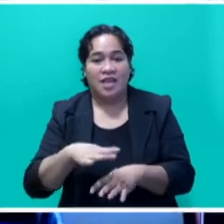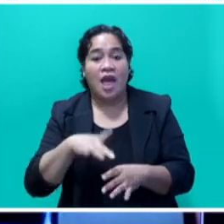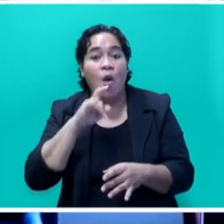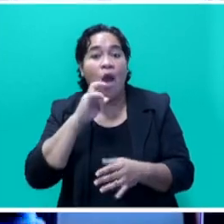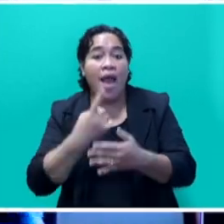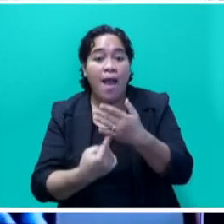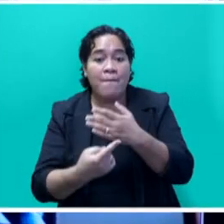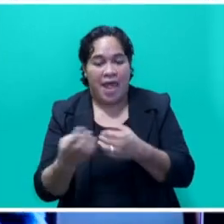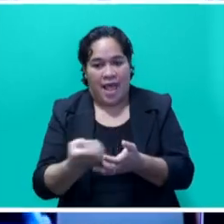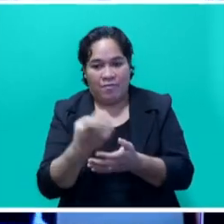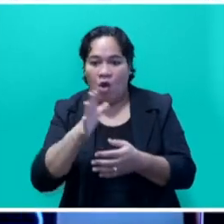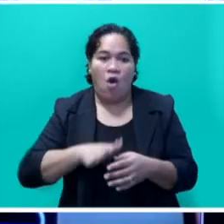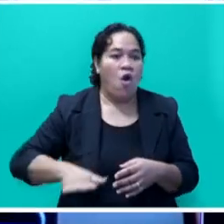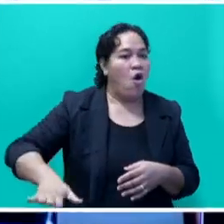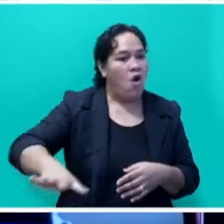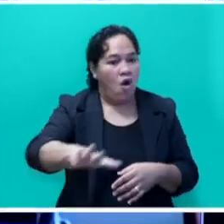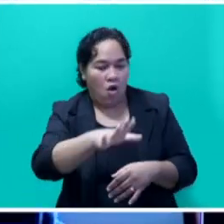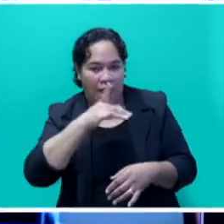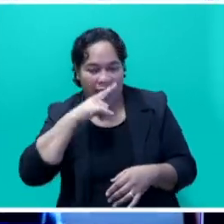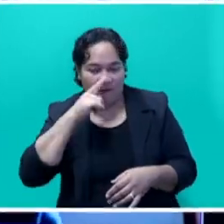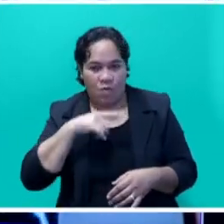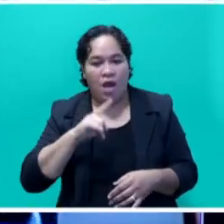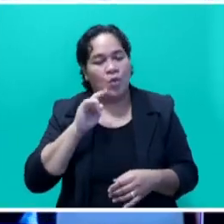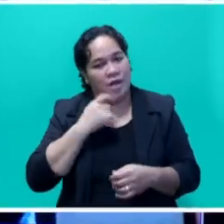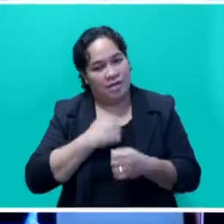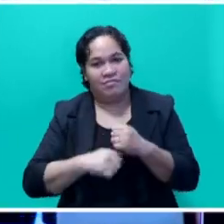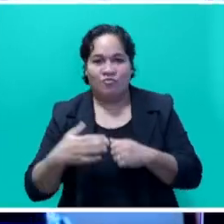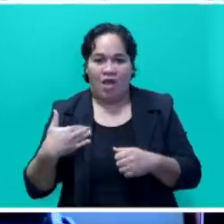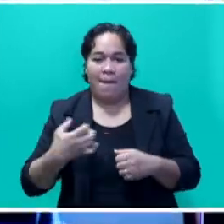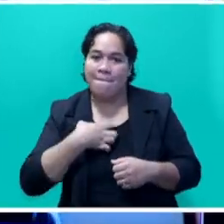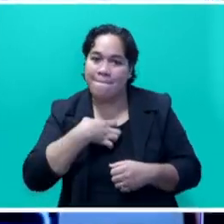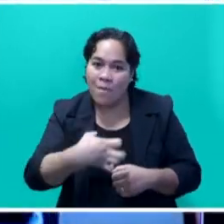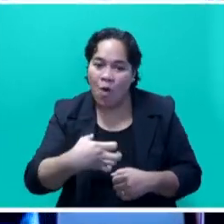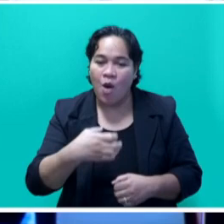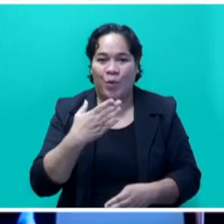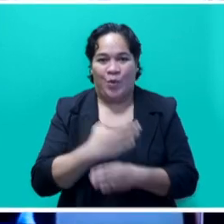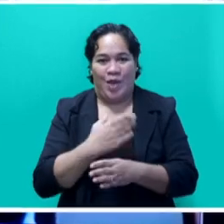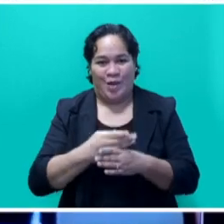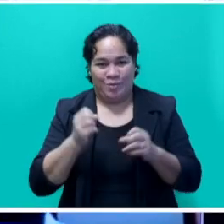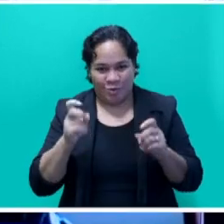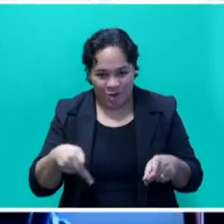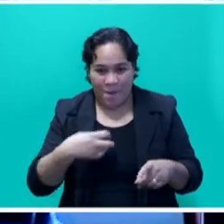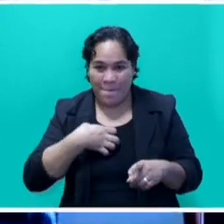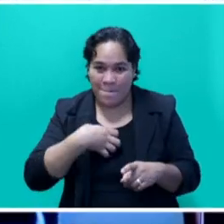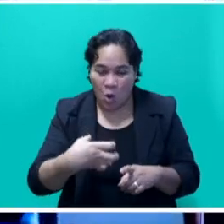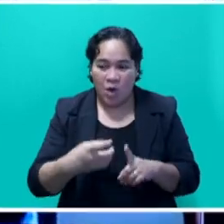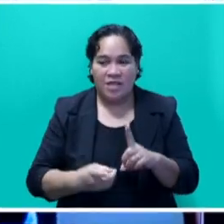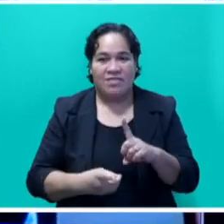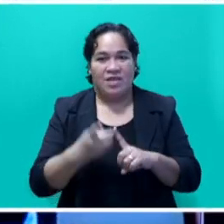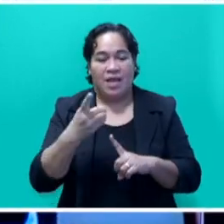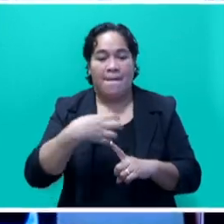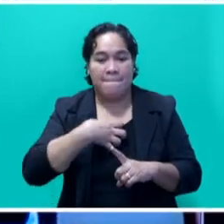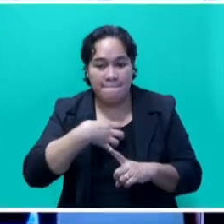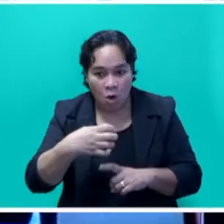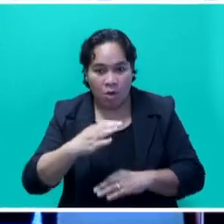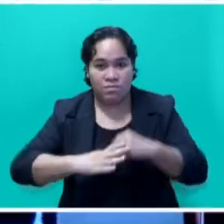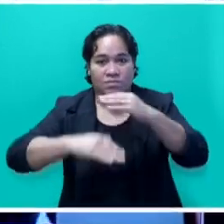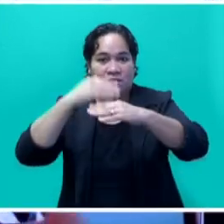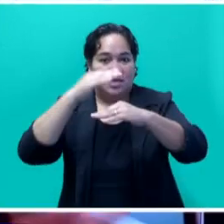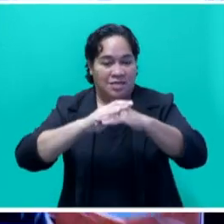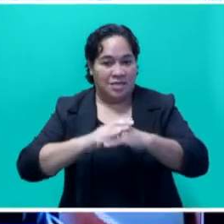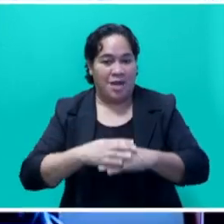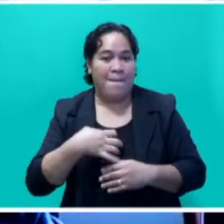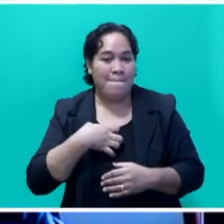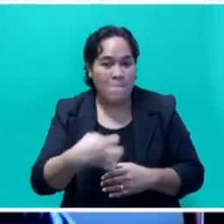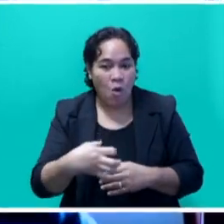Economically, everybody will do well. More jobs, more development, more construction.